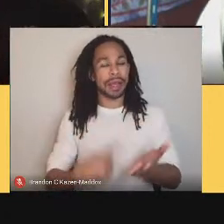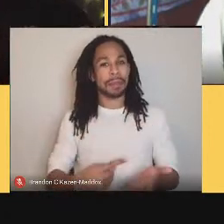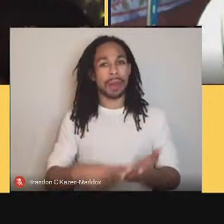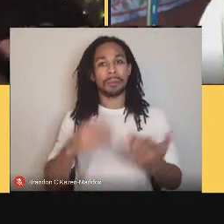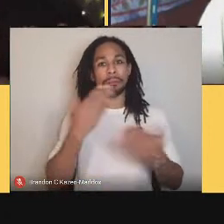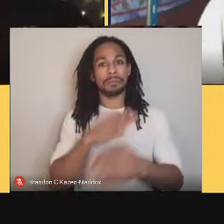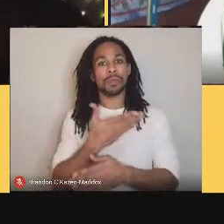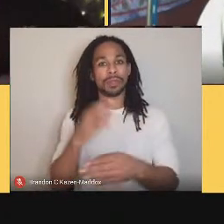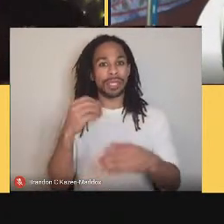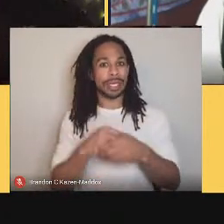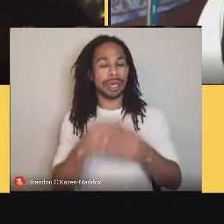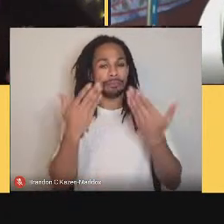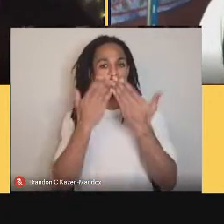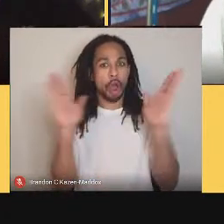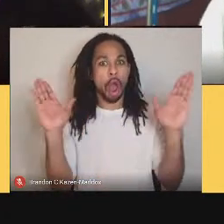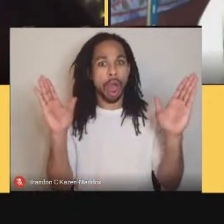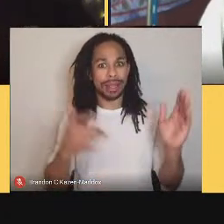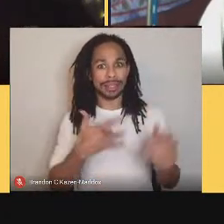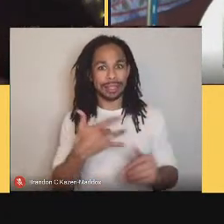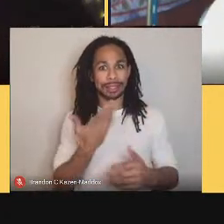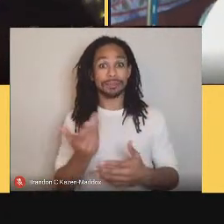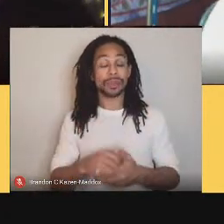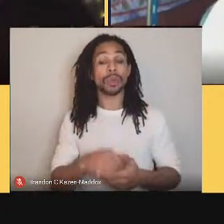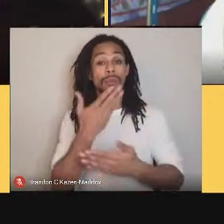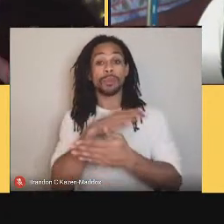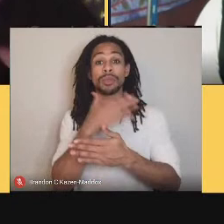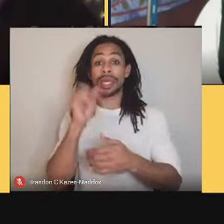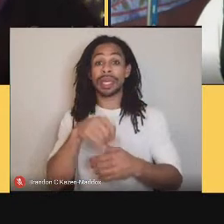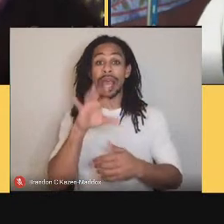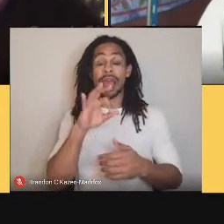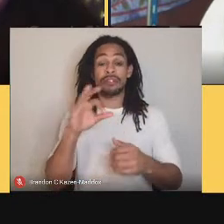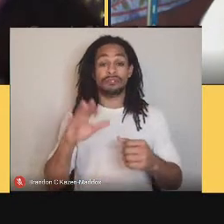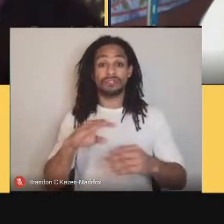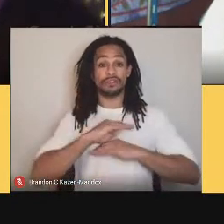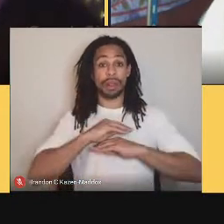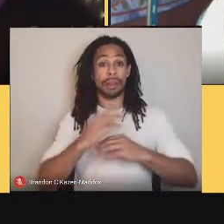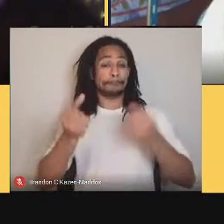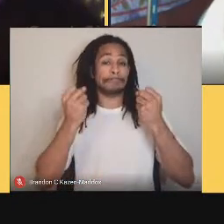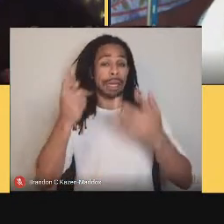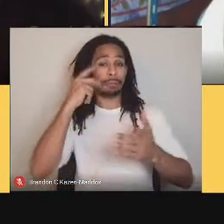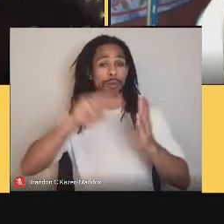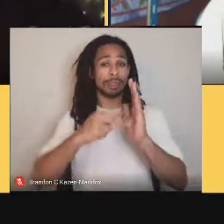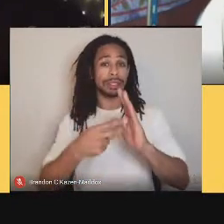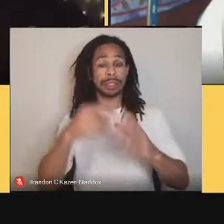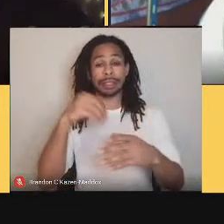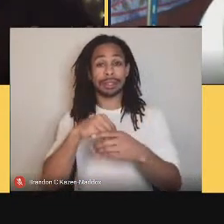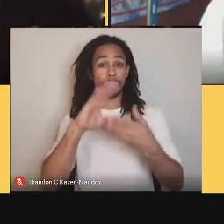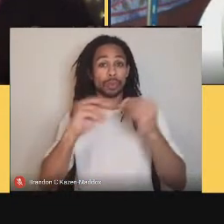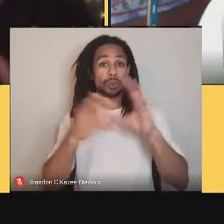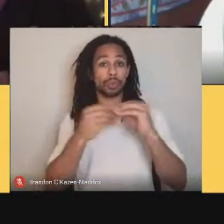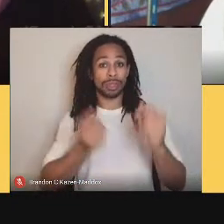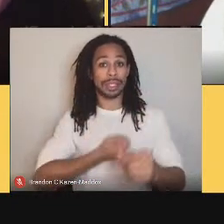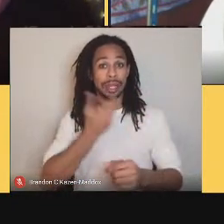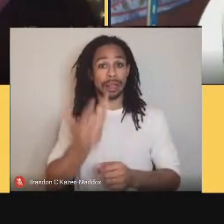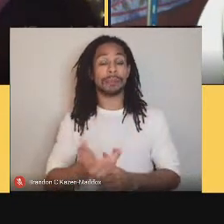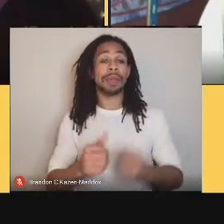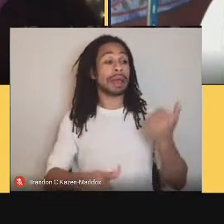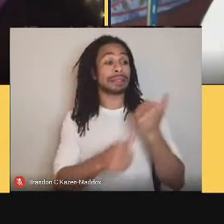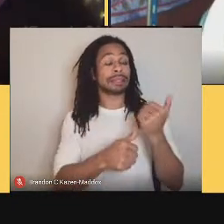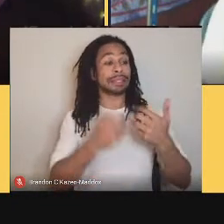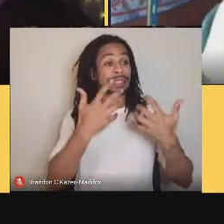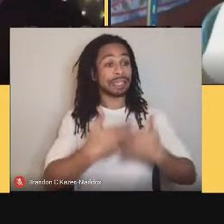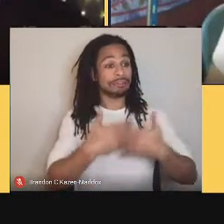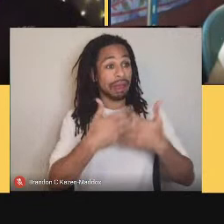a broader sense. So music can fulfill many purposes in storytelling. It can be an assistive device that